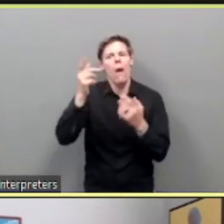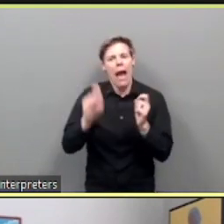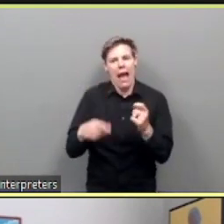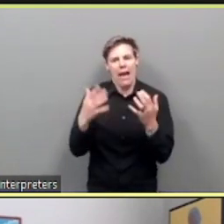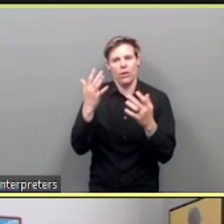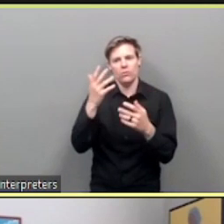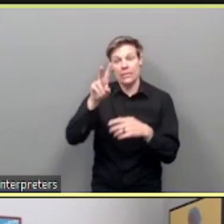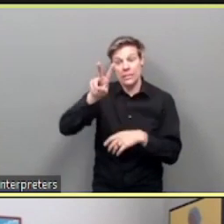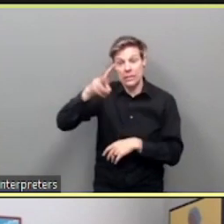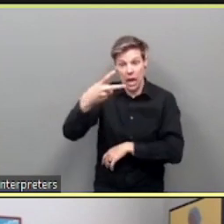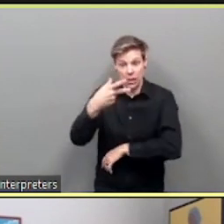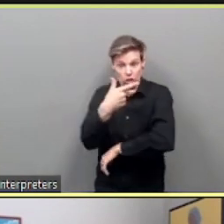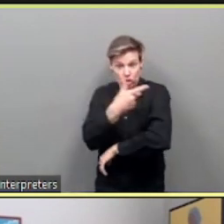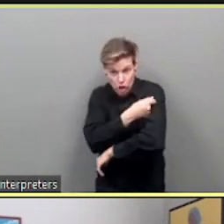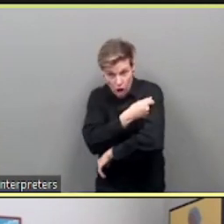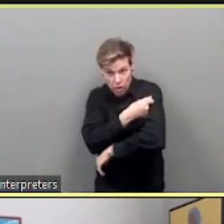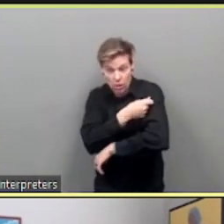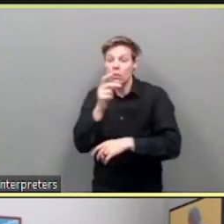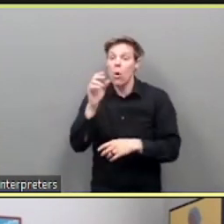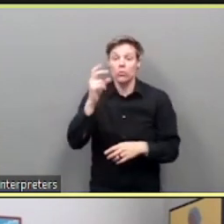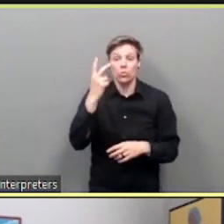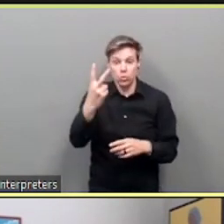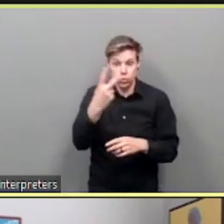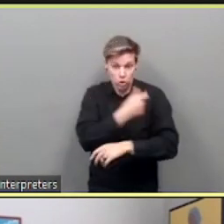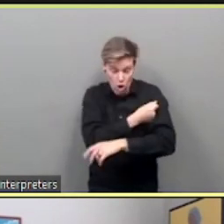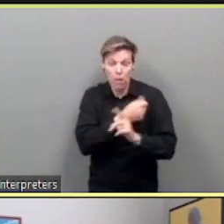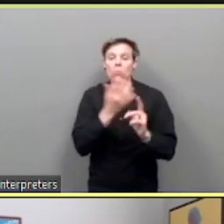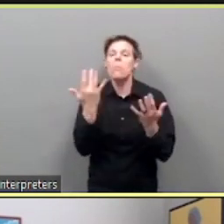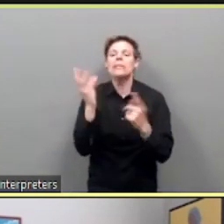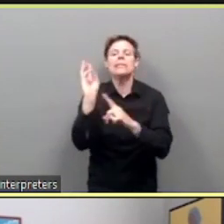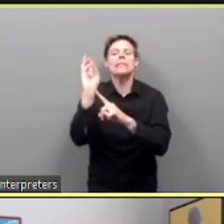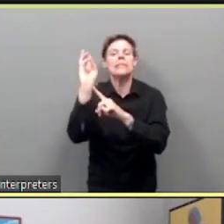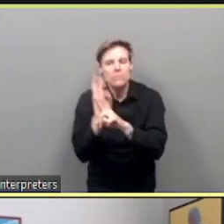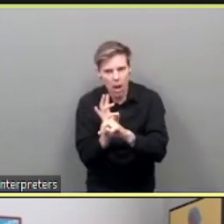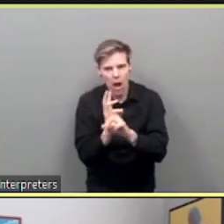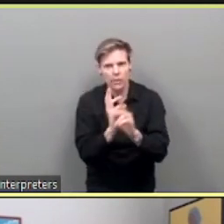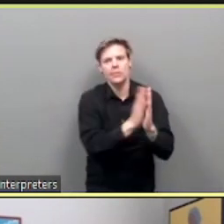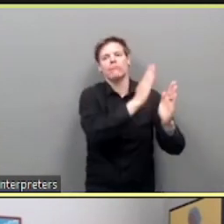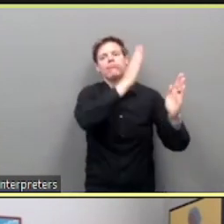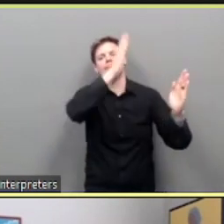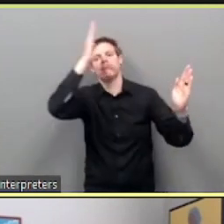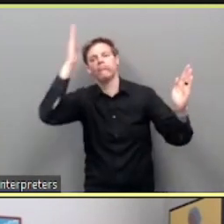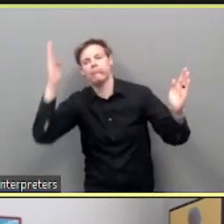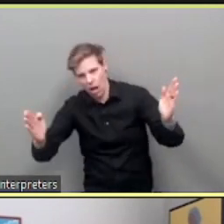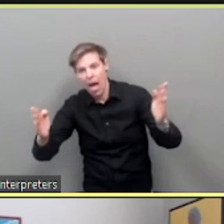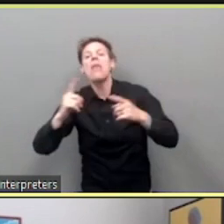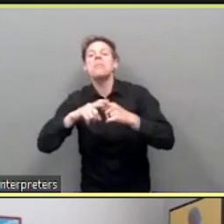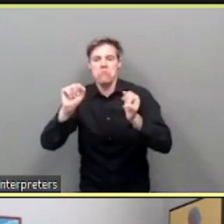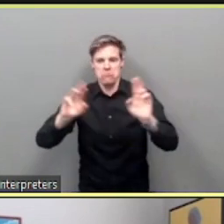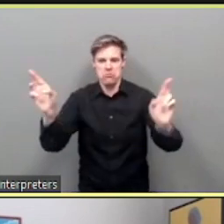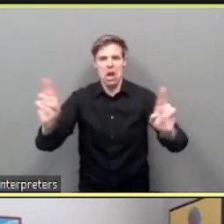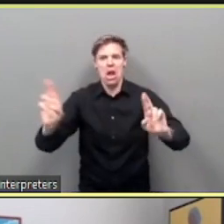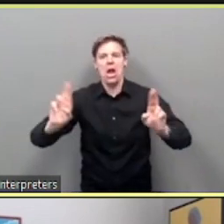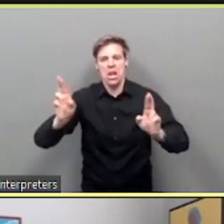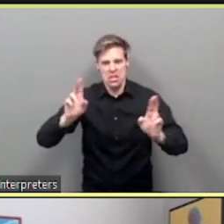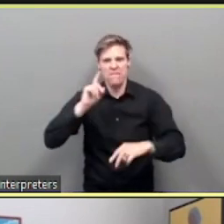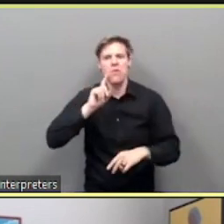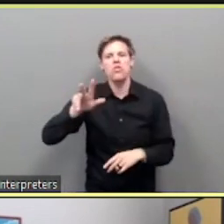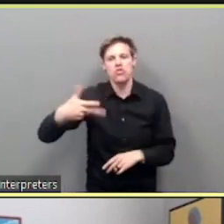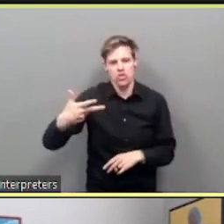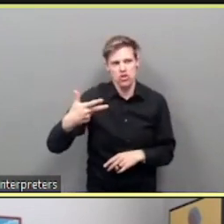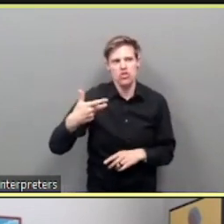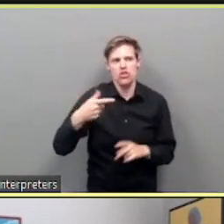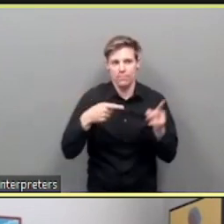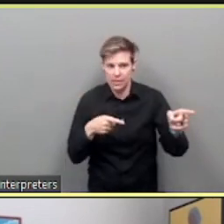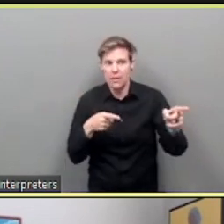Pfizer. So a lot of you who've gotten the shots from December to April, and you fit one of these categories, then you would